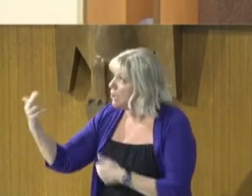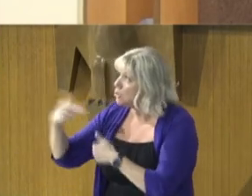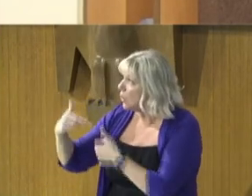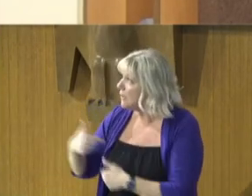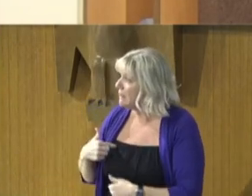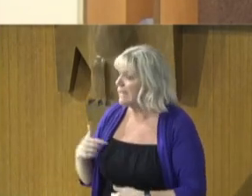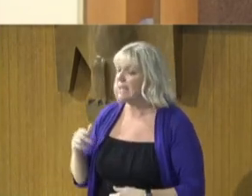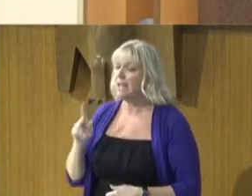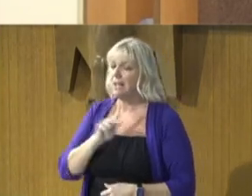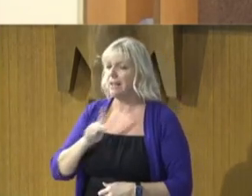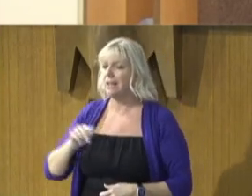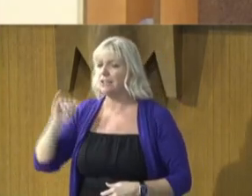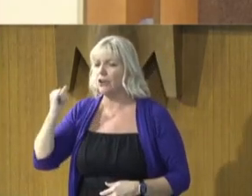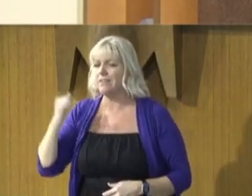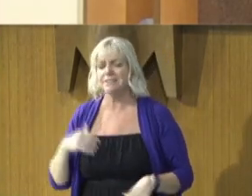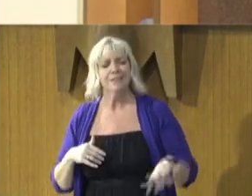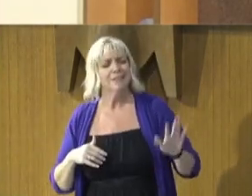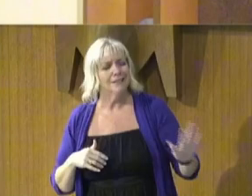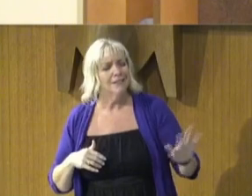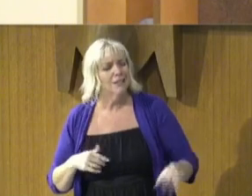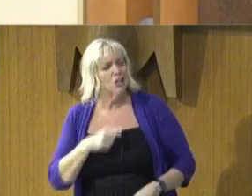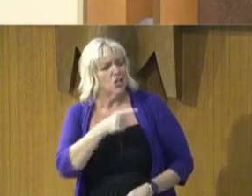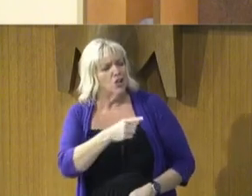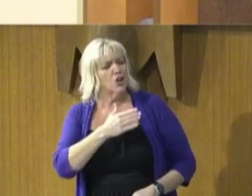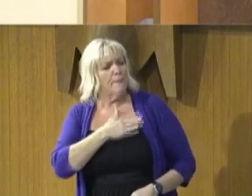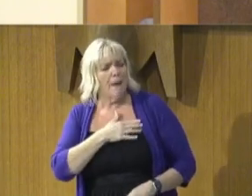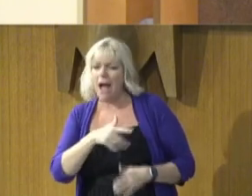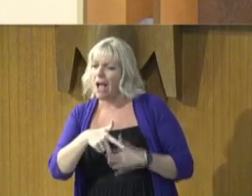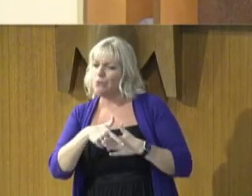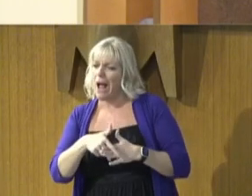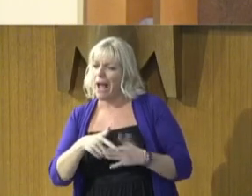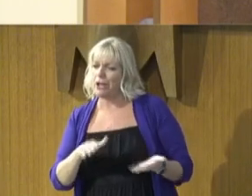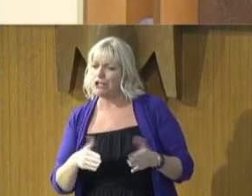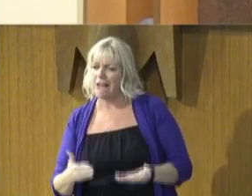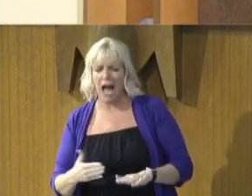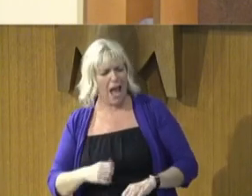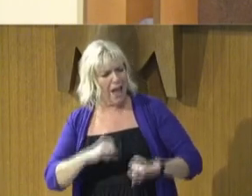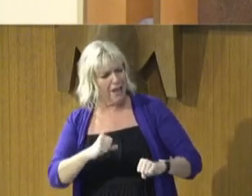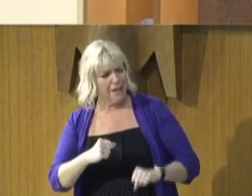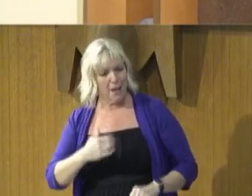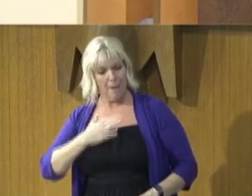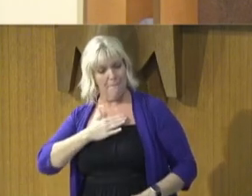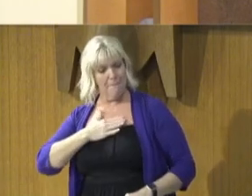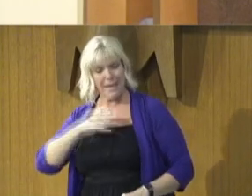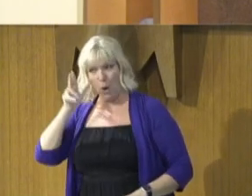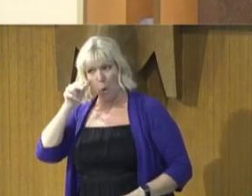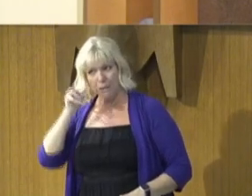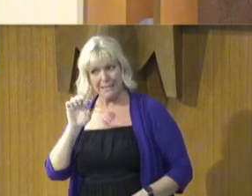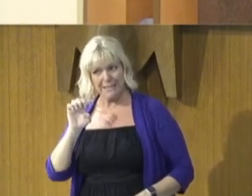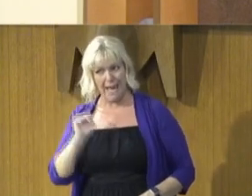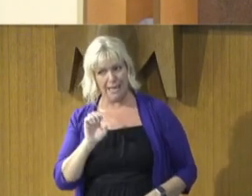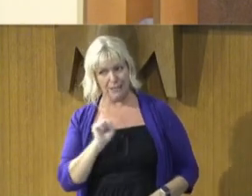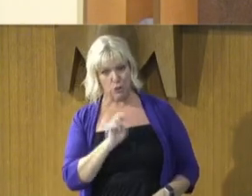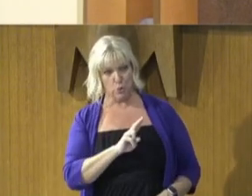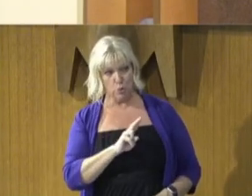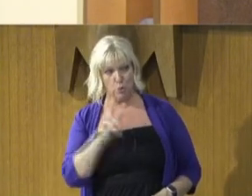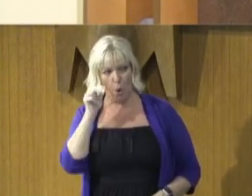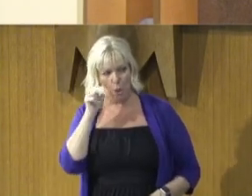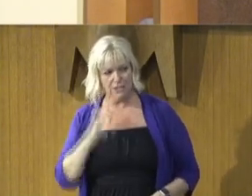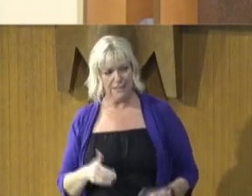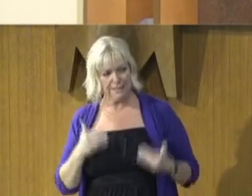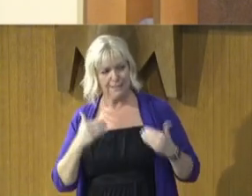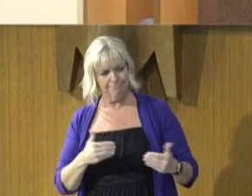Jehoshaphat reassures the king of Israel, "You're my ride or die, man. Me horses as Sioux horses. Let's do this."